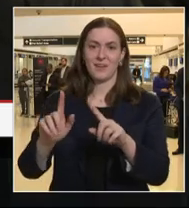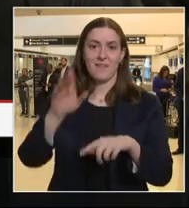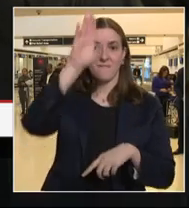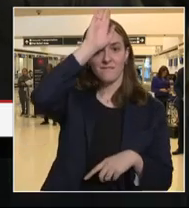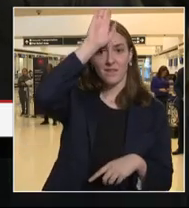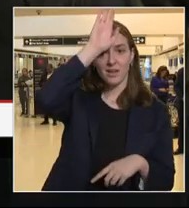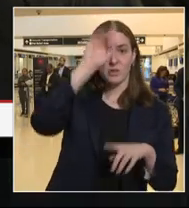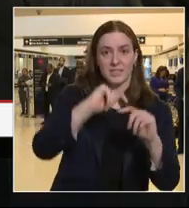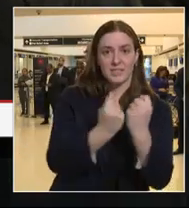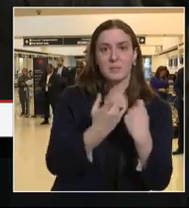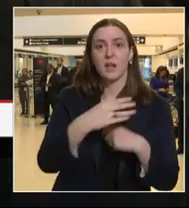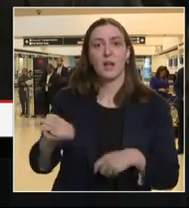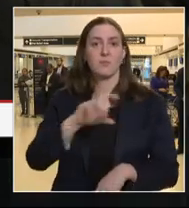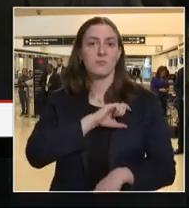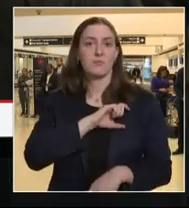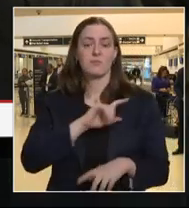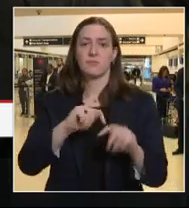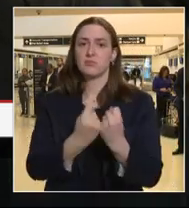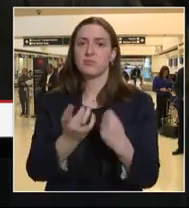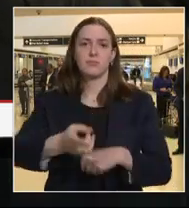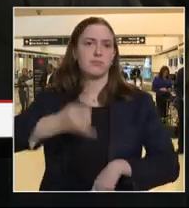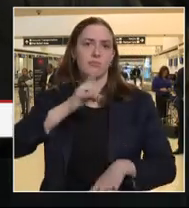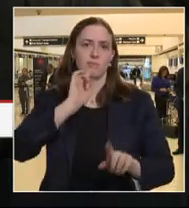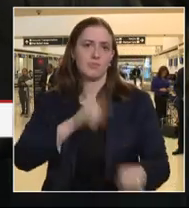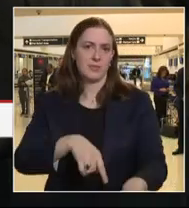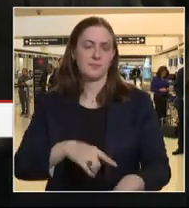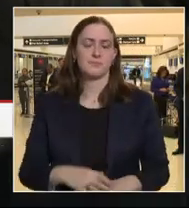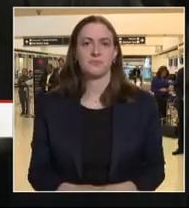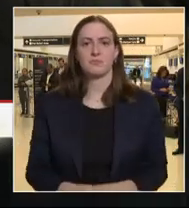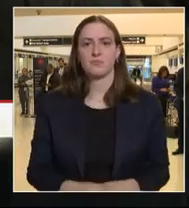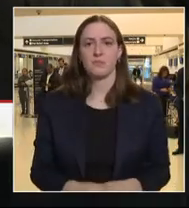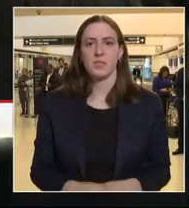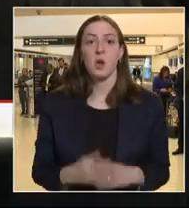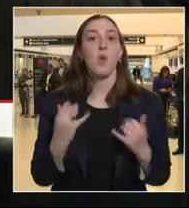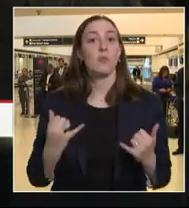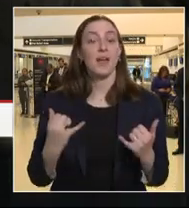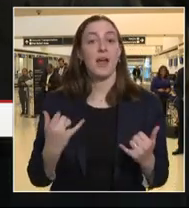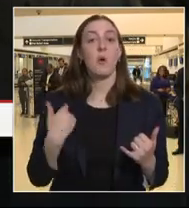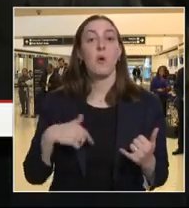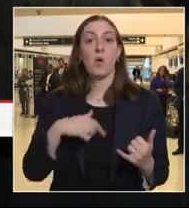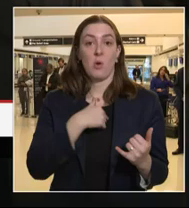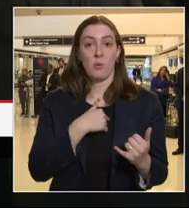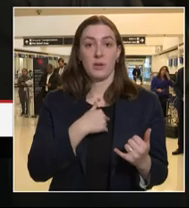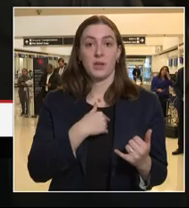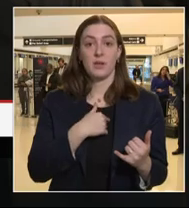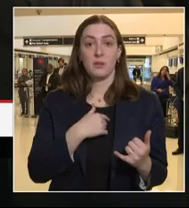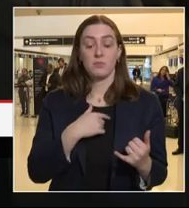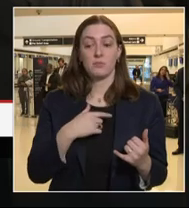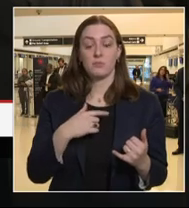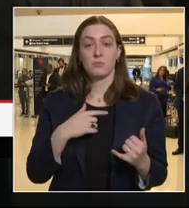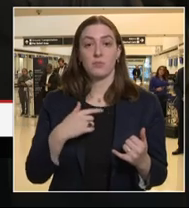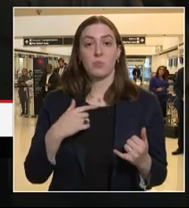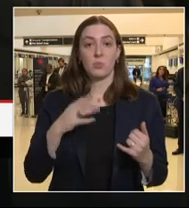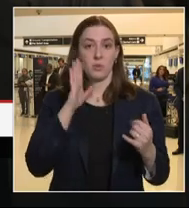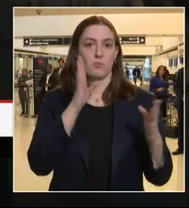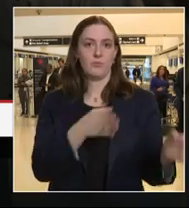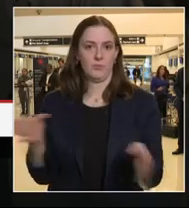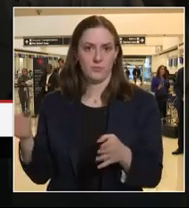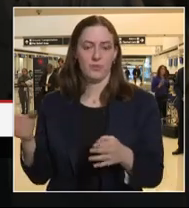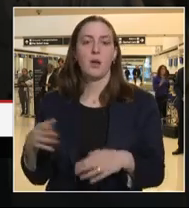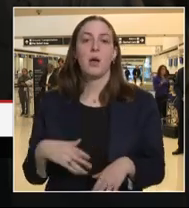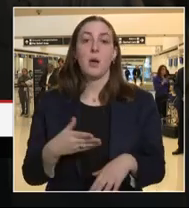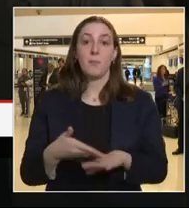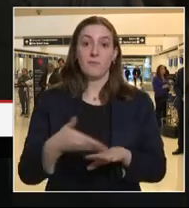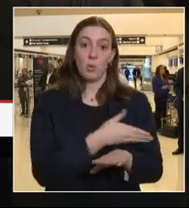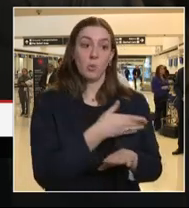Despite all those efforts, we are now at a point where we are switching from a rescue operation to a recovery operation. At this